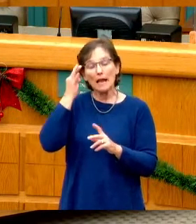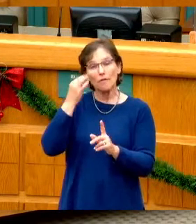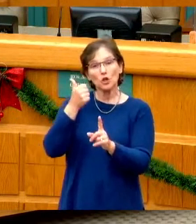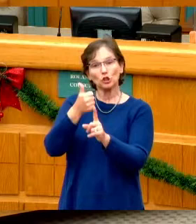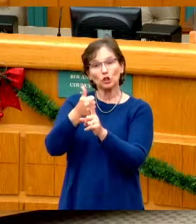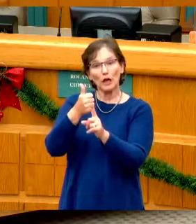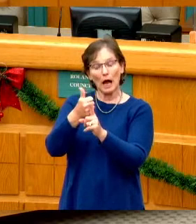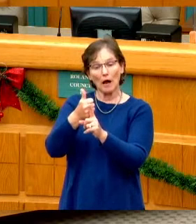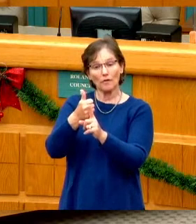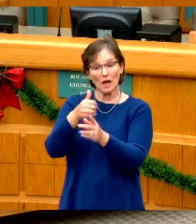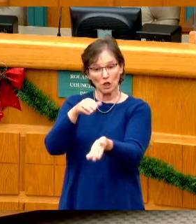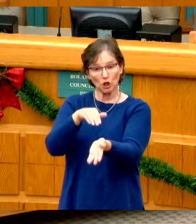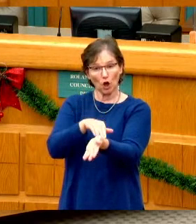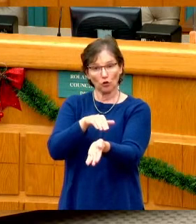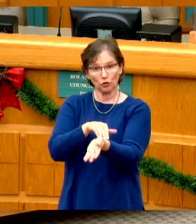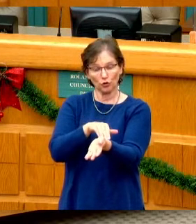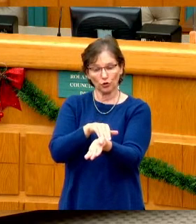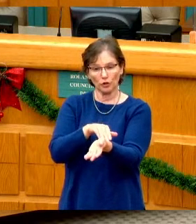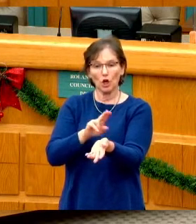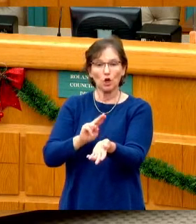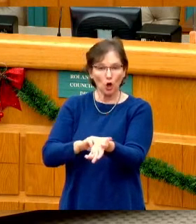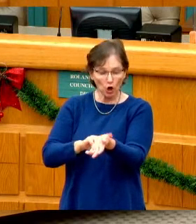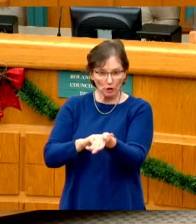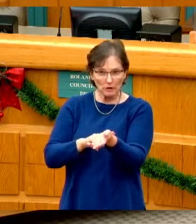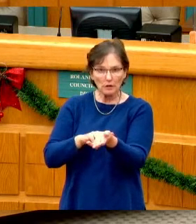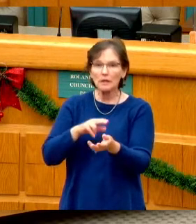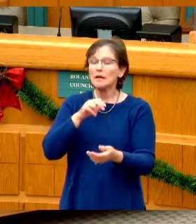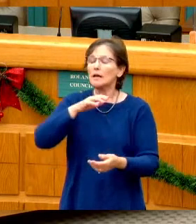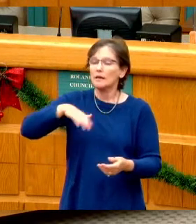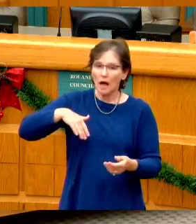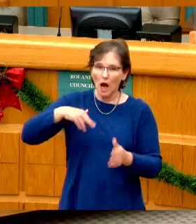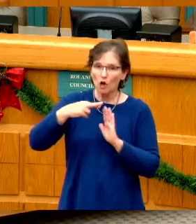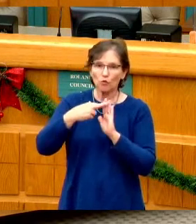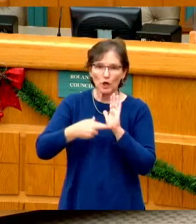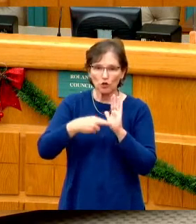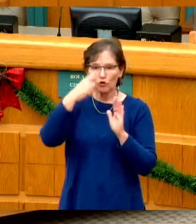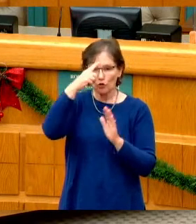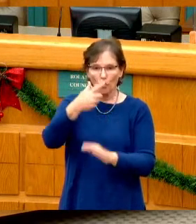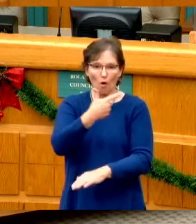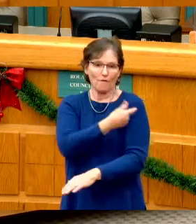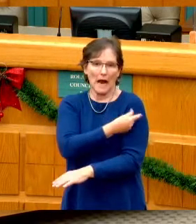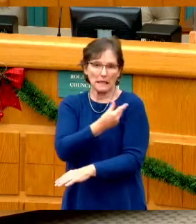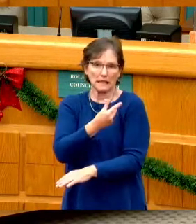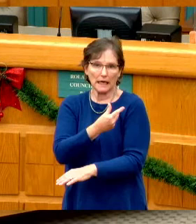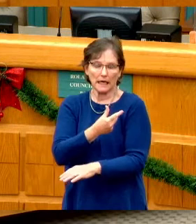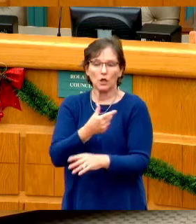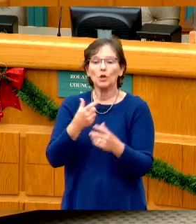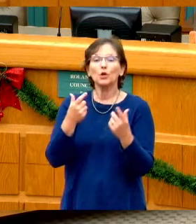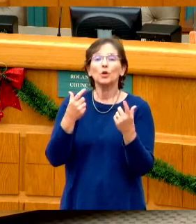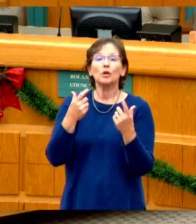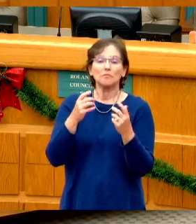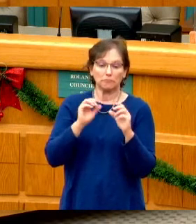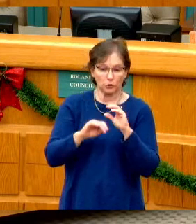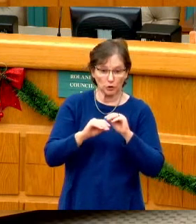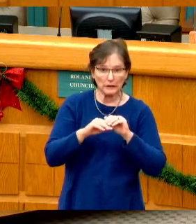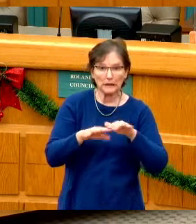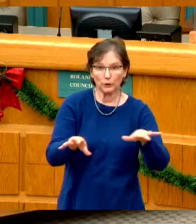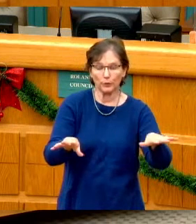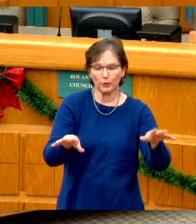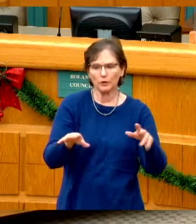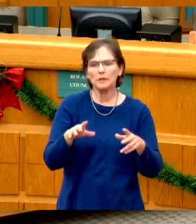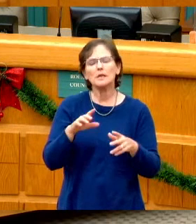for COVID-19 vaccine distribution, call the DSHS COVID-19 vaccine provider hotline